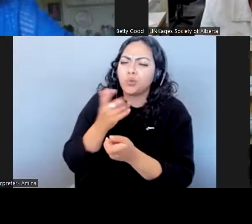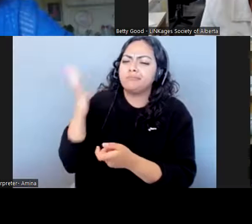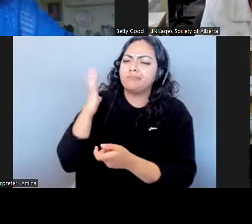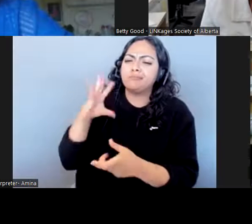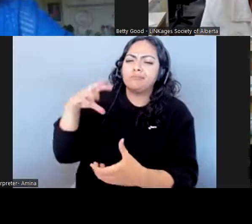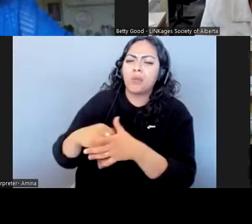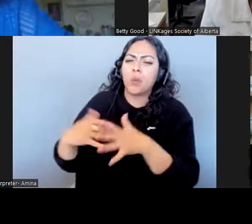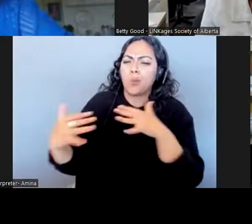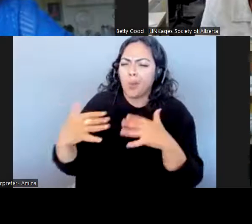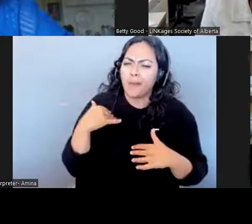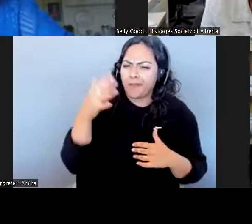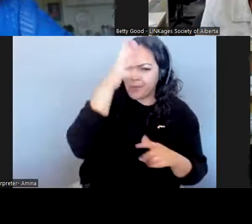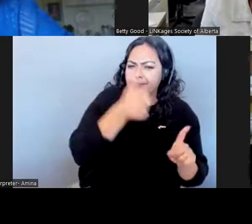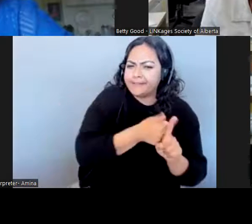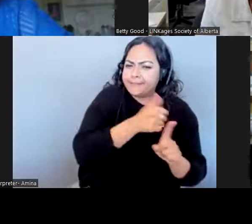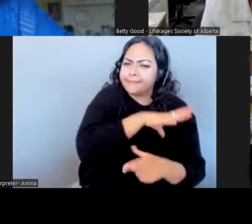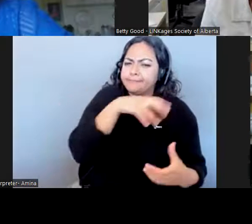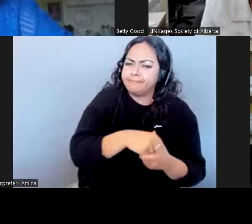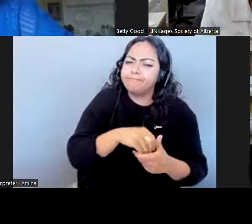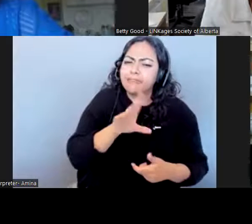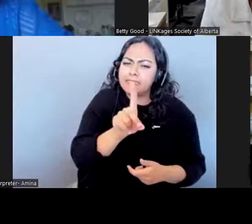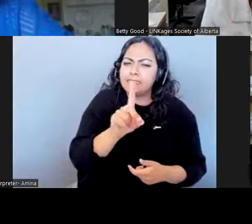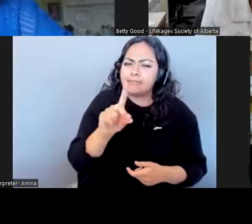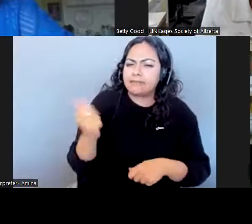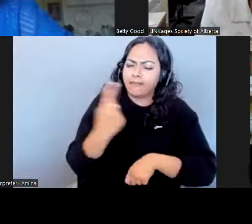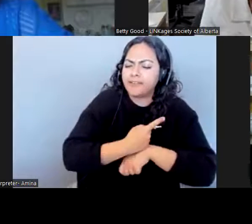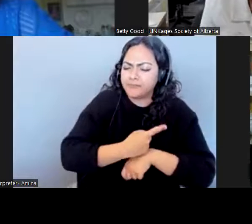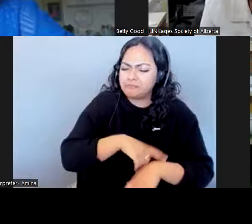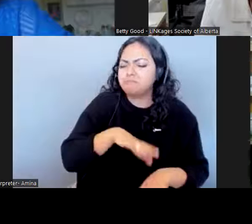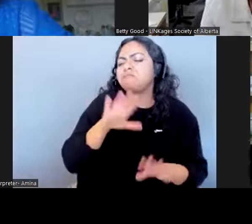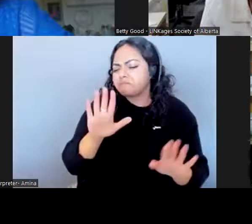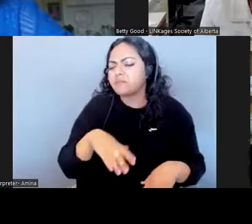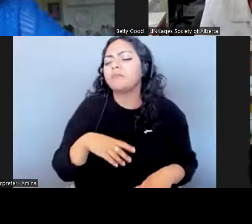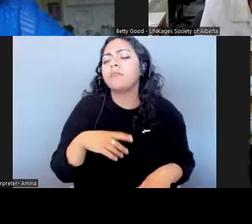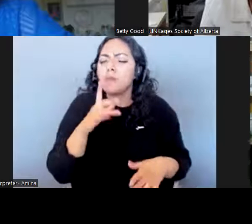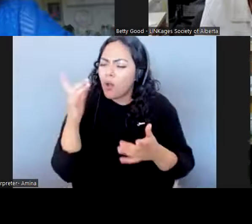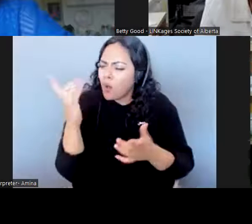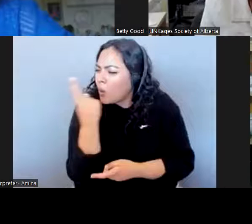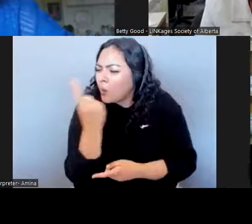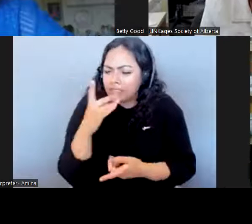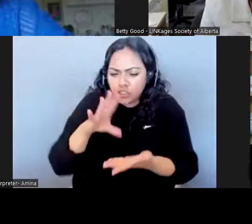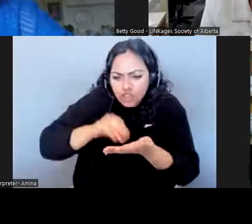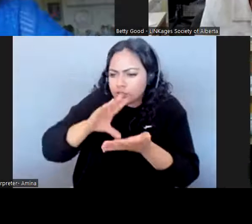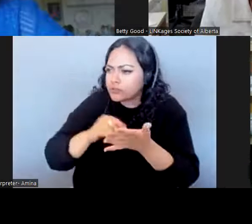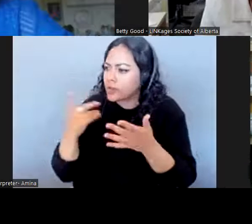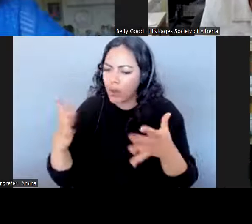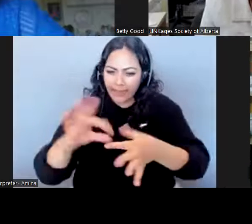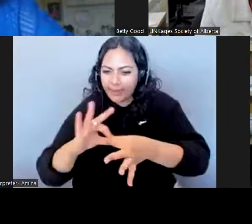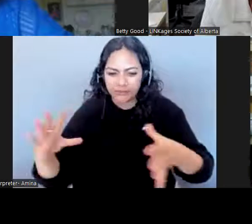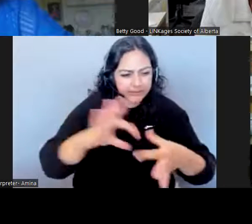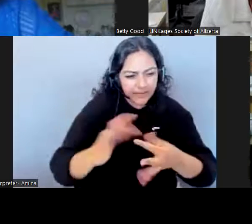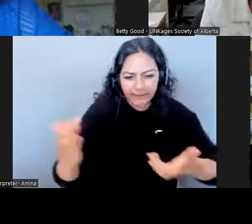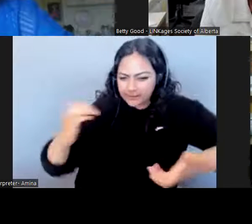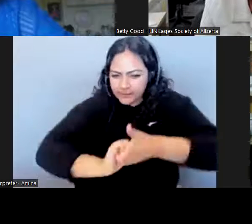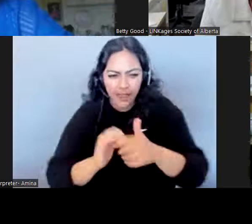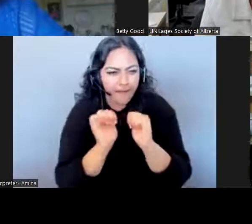always looking at where we can help, but not where we can help, where they can help us as well. And you make that connection. I'm so proud of you,